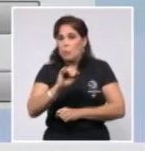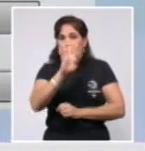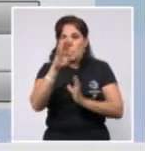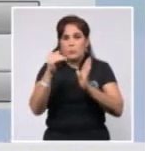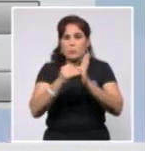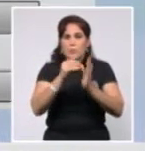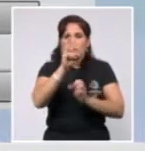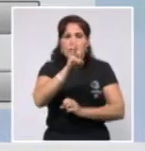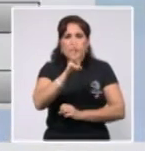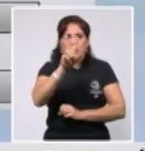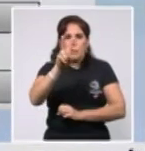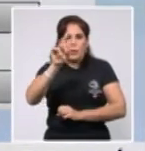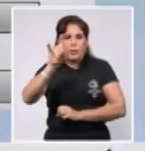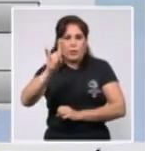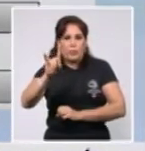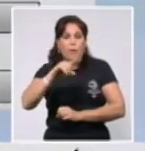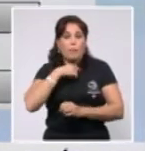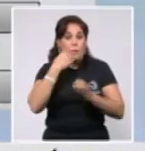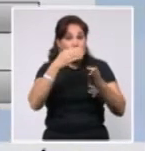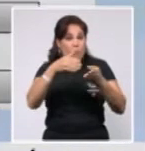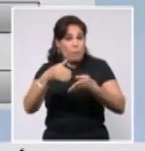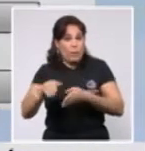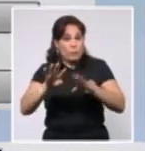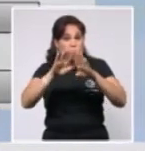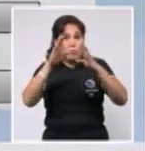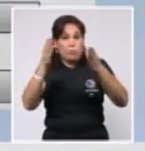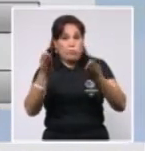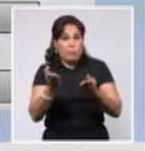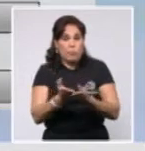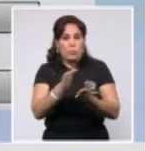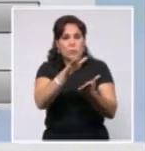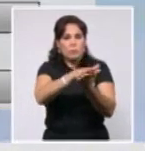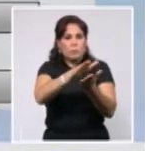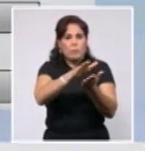4,329 people died of the virus, for a total of